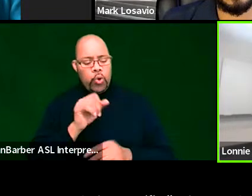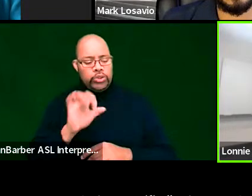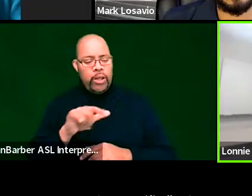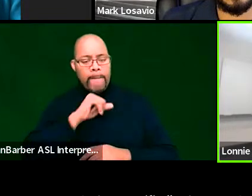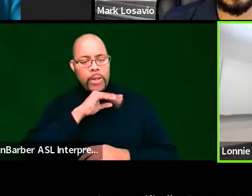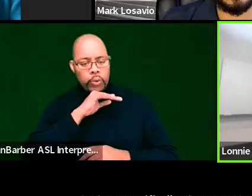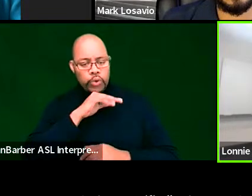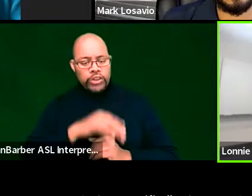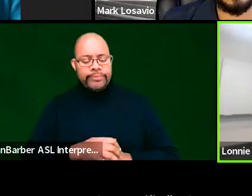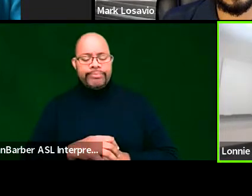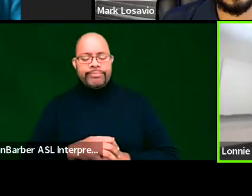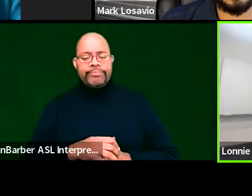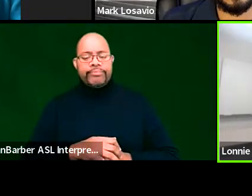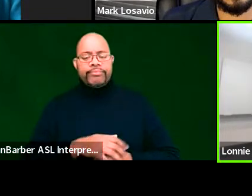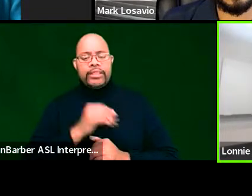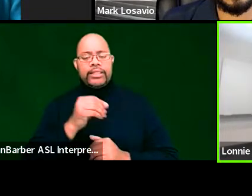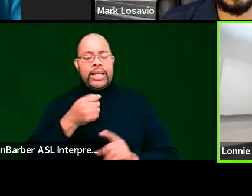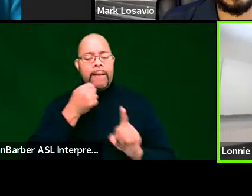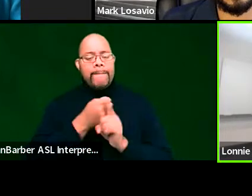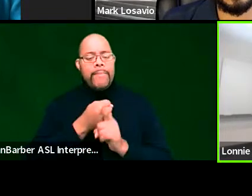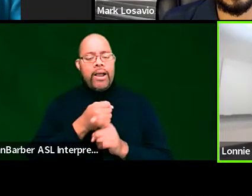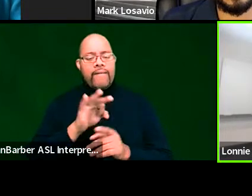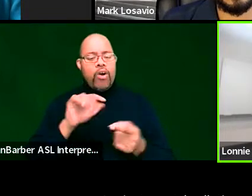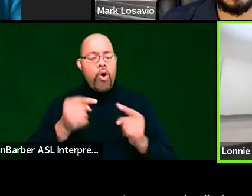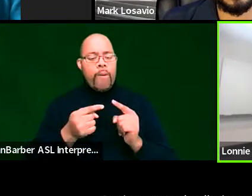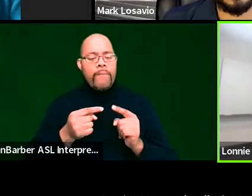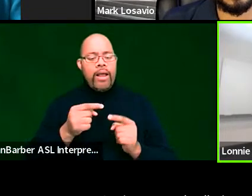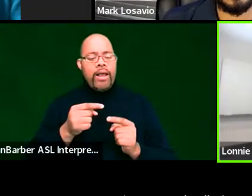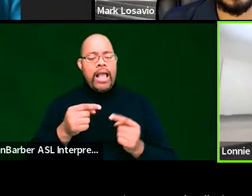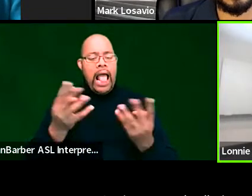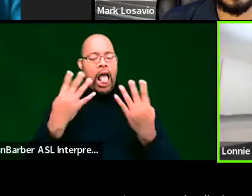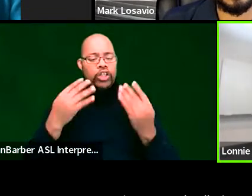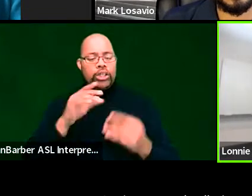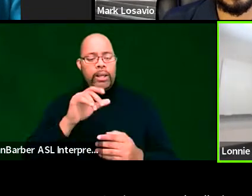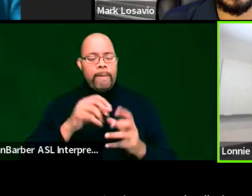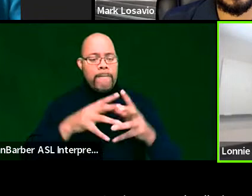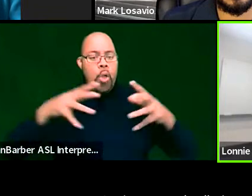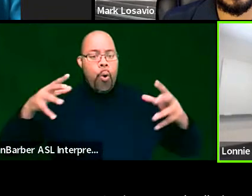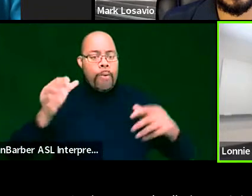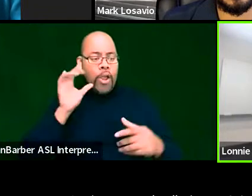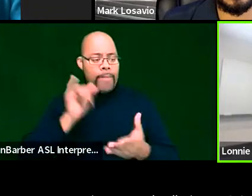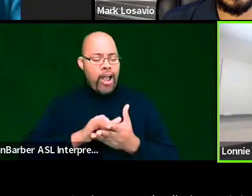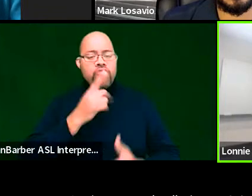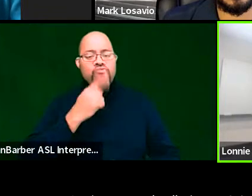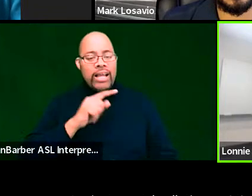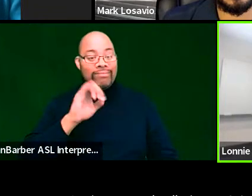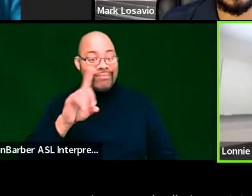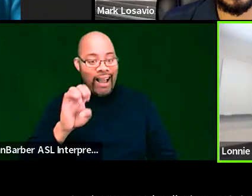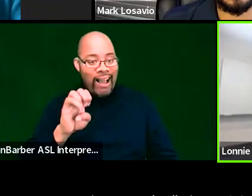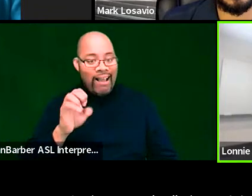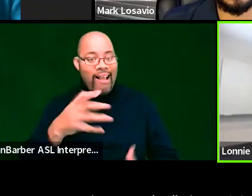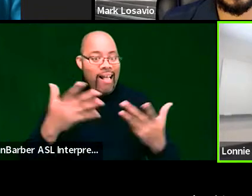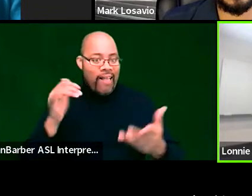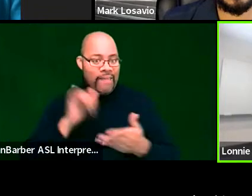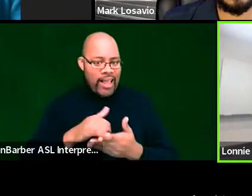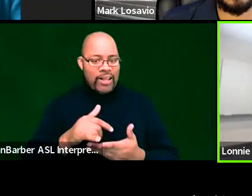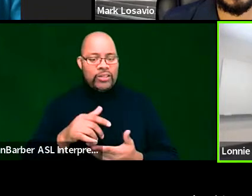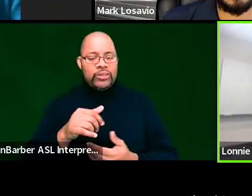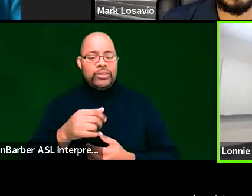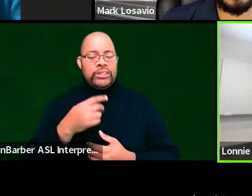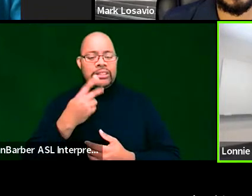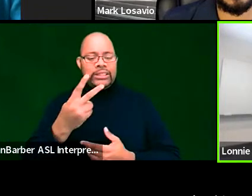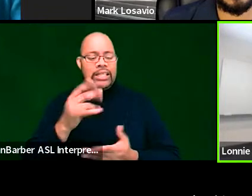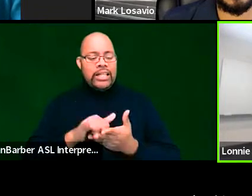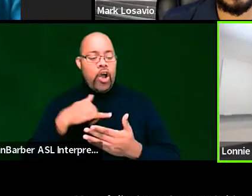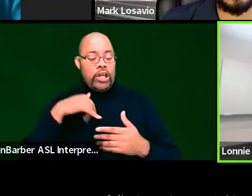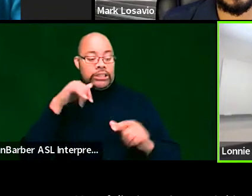pollution and the impacts of harmful algal blooms. Most folks hear about red tide a lot. And so you see where